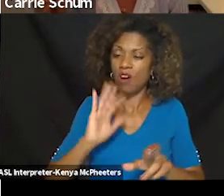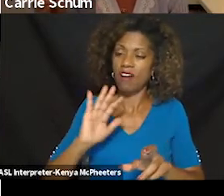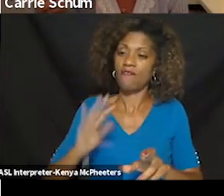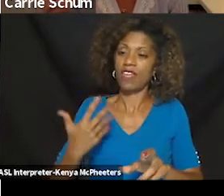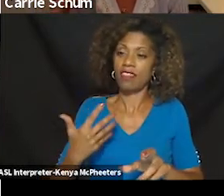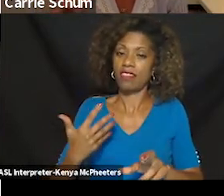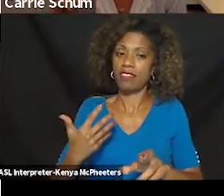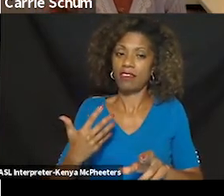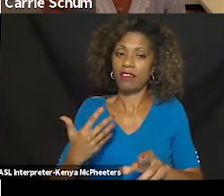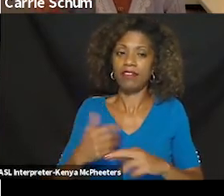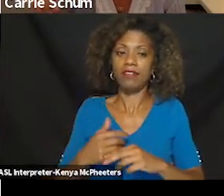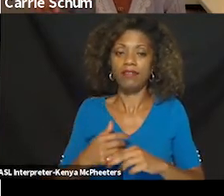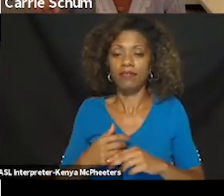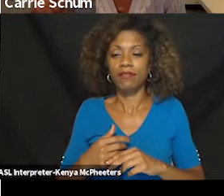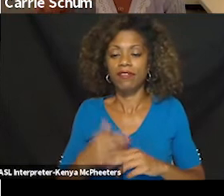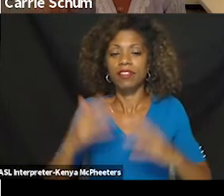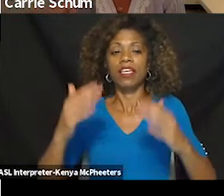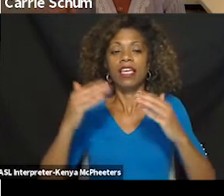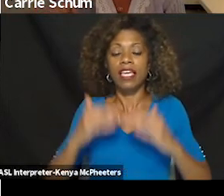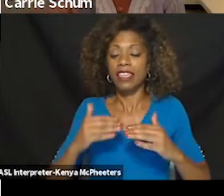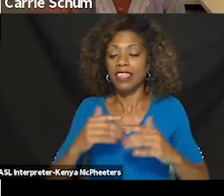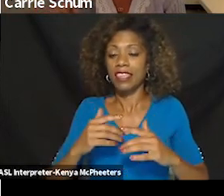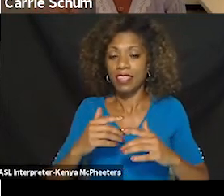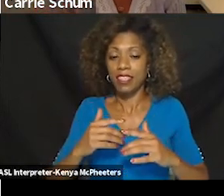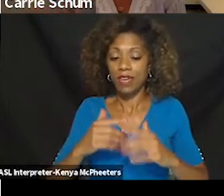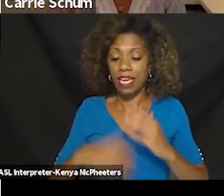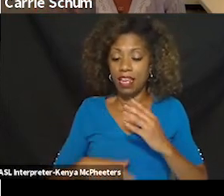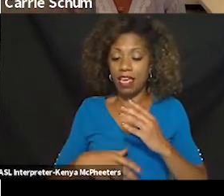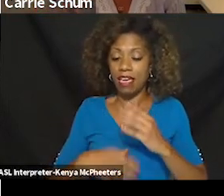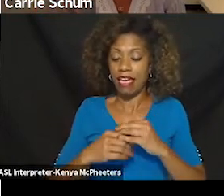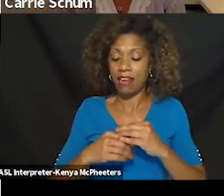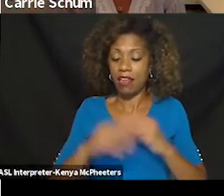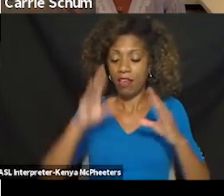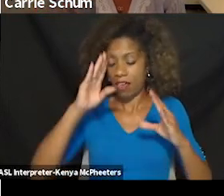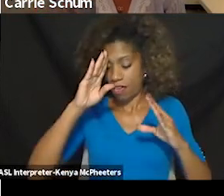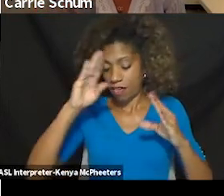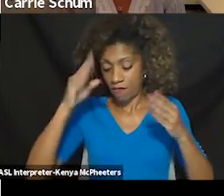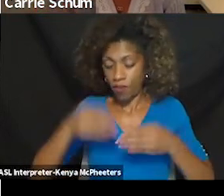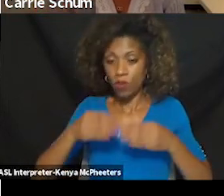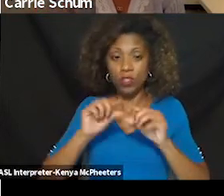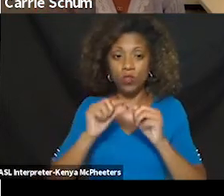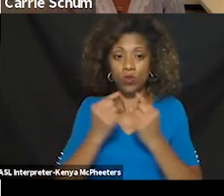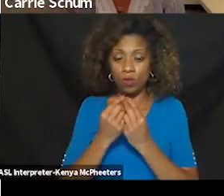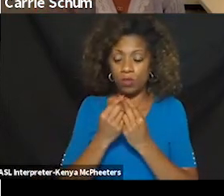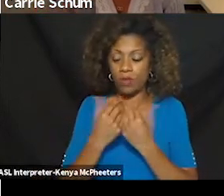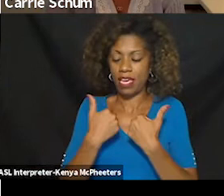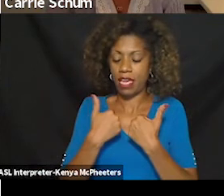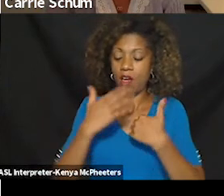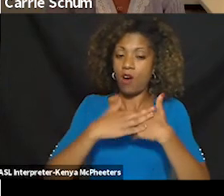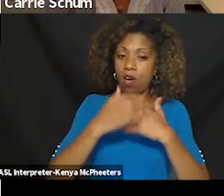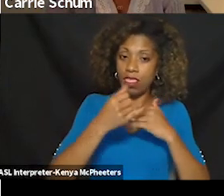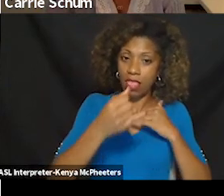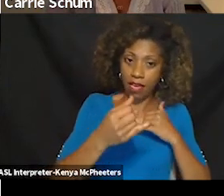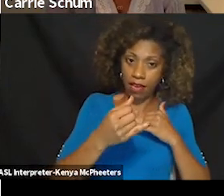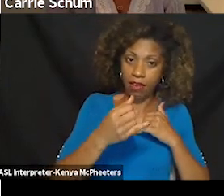of texture around it, with focus groups. So we did online groups last fall when we were working on the back to school stuff with parents and frontline